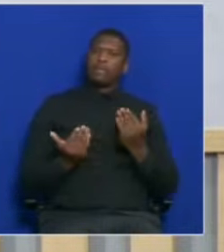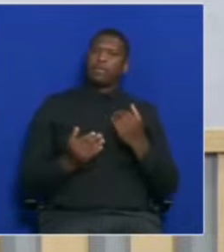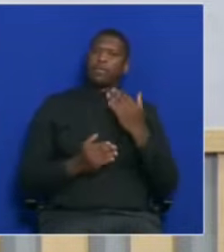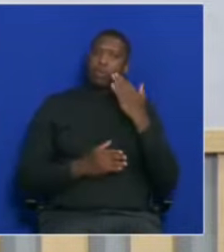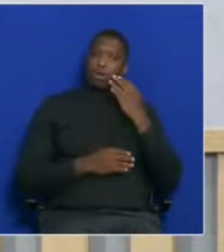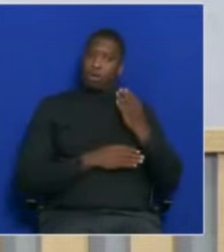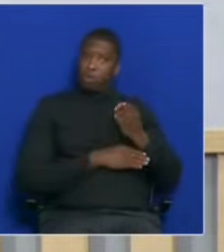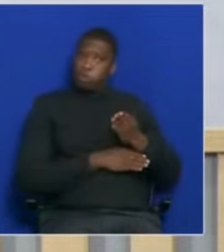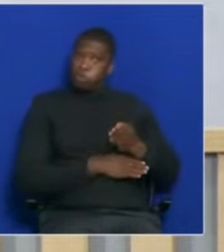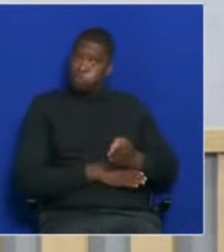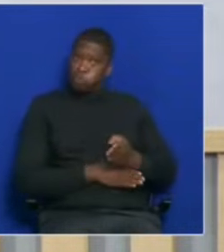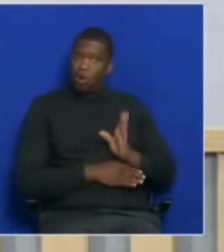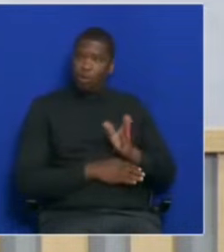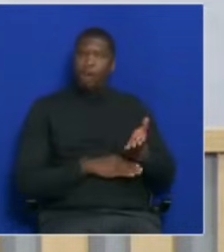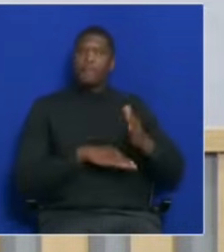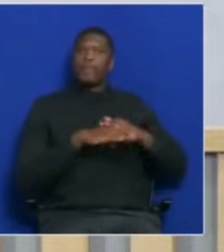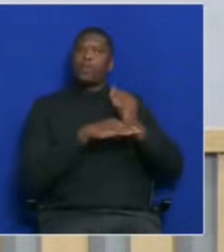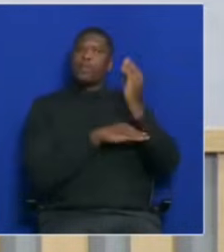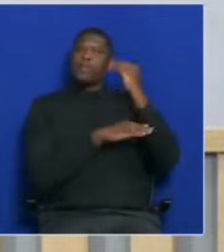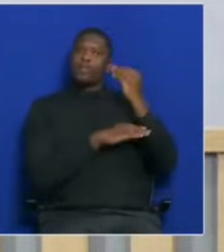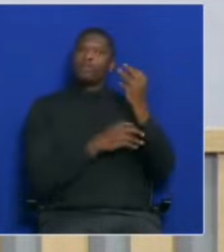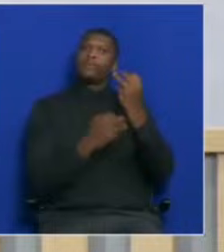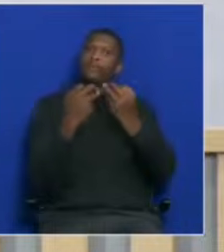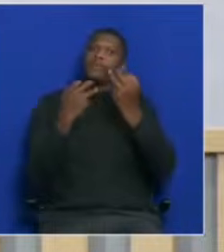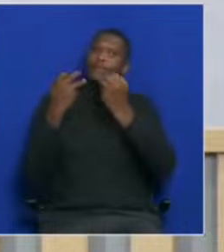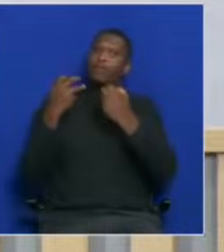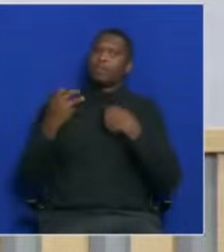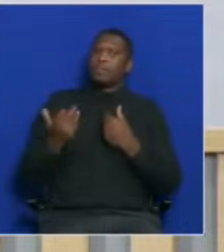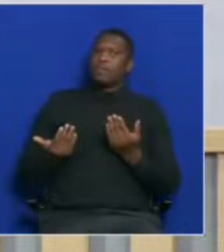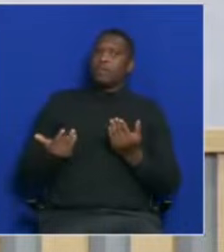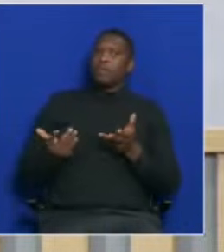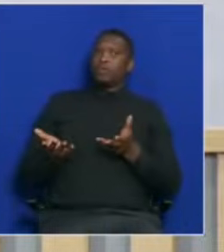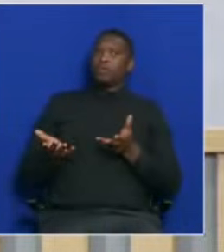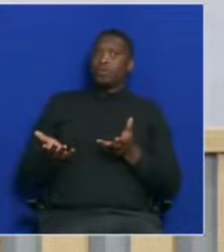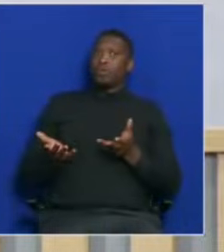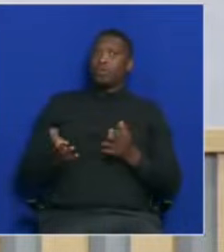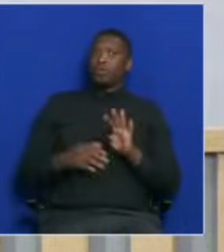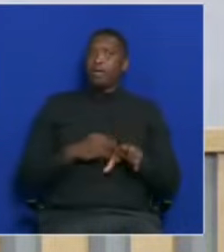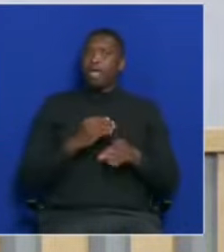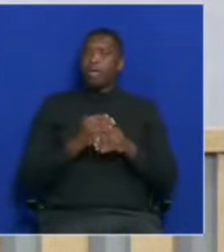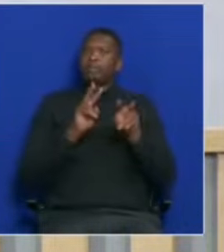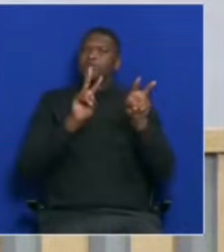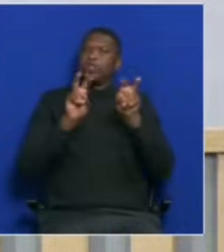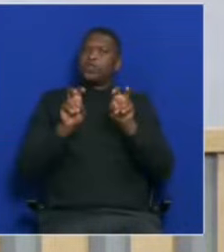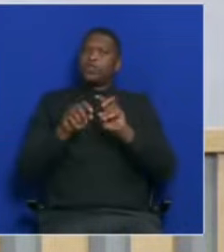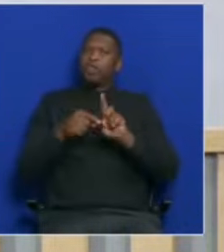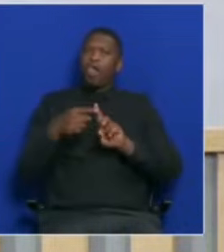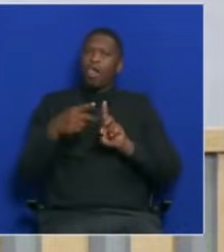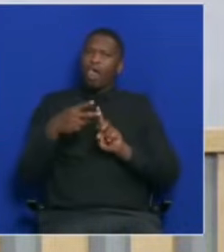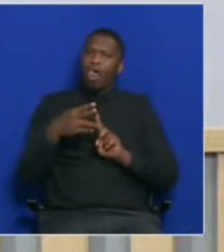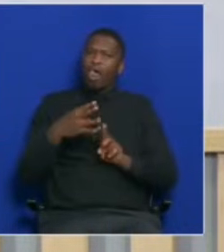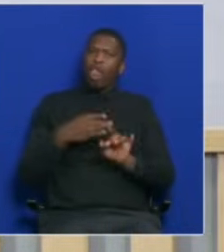more details about this matter and as to what are the issues in relation to this matter.